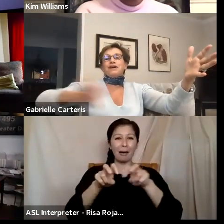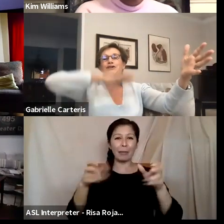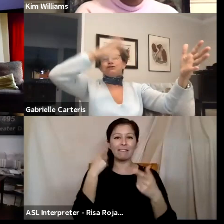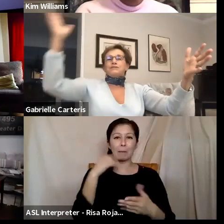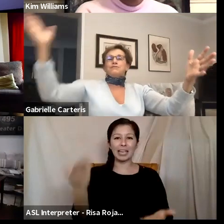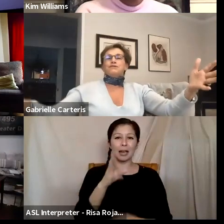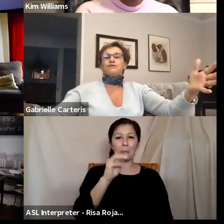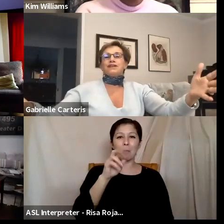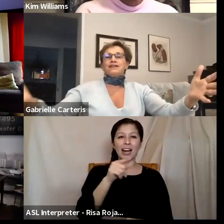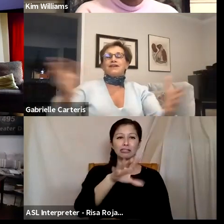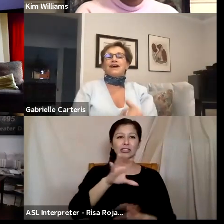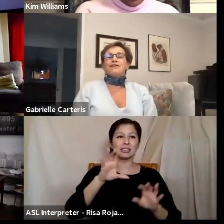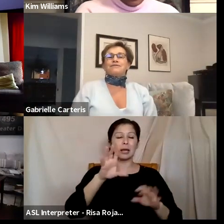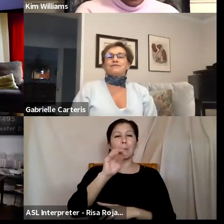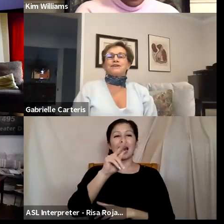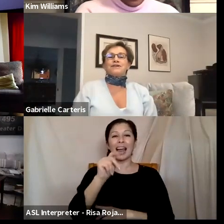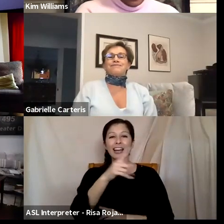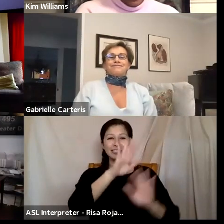here. Monika, you did that beautifully,